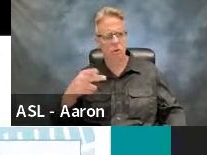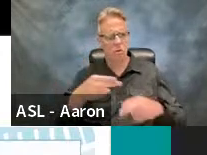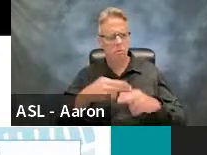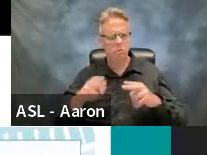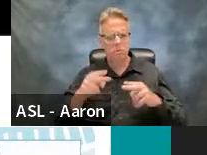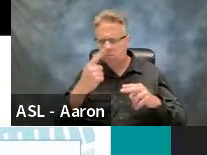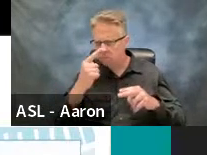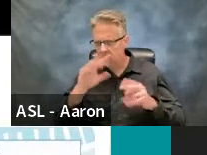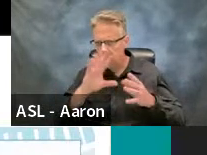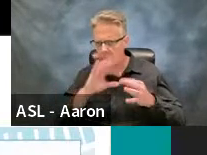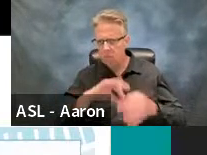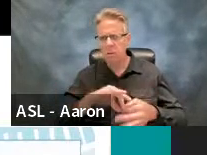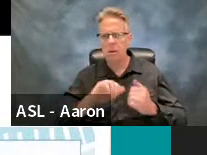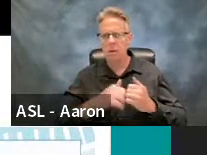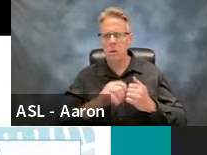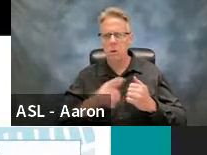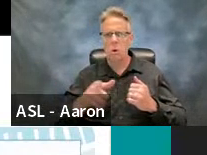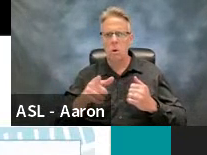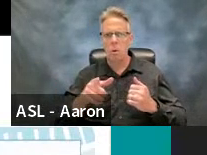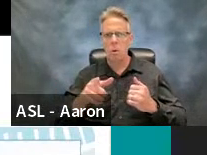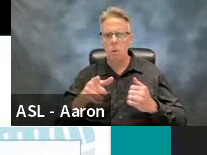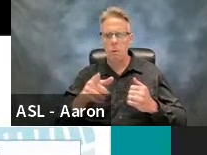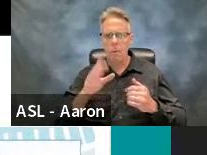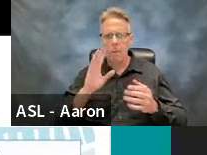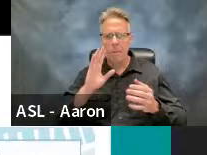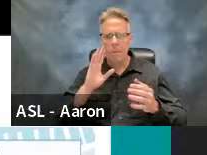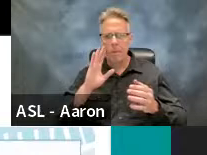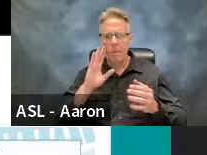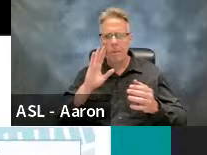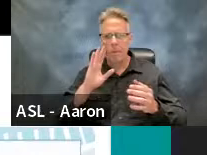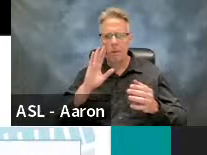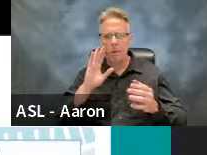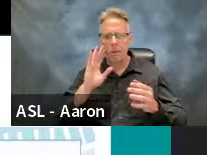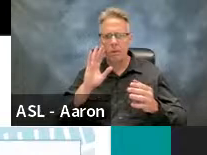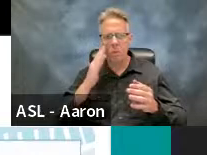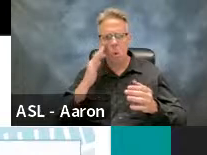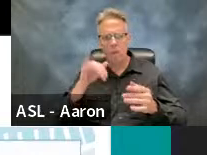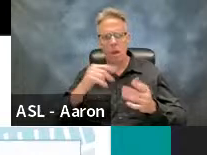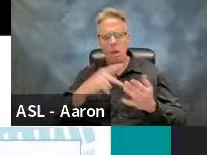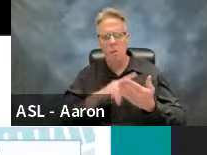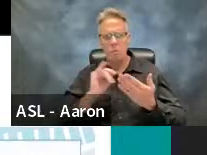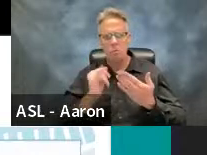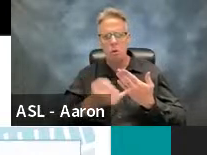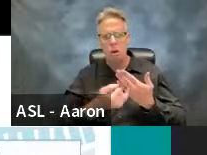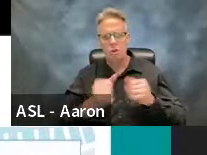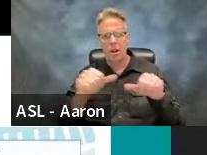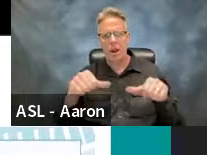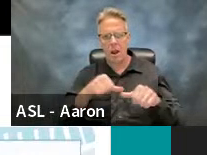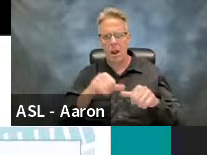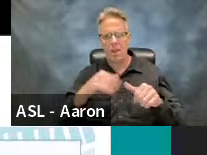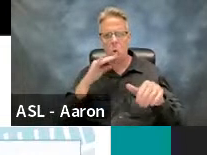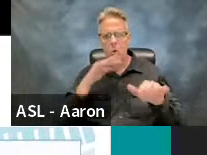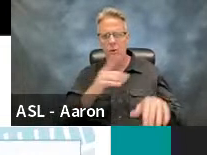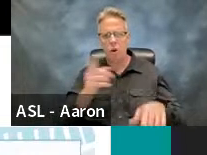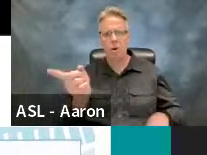on how you determined the project area around the river, especially